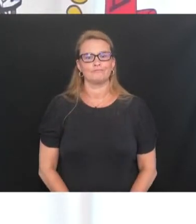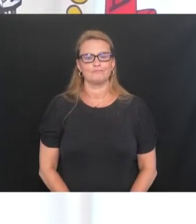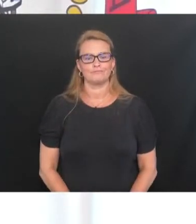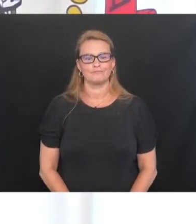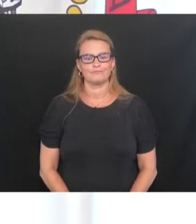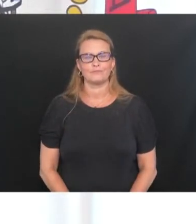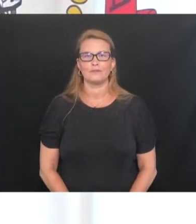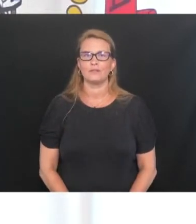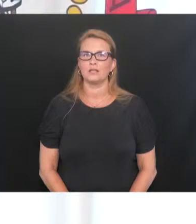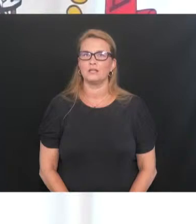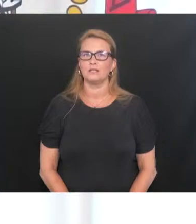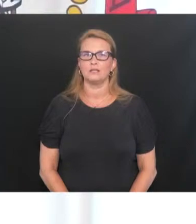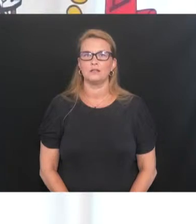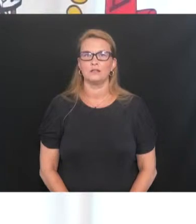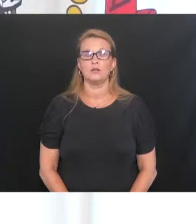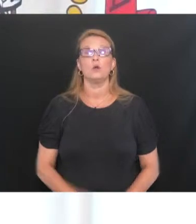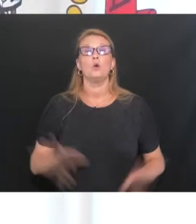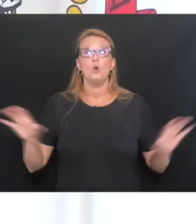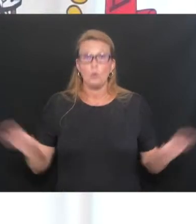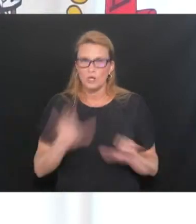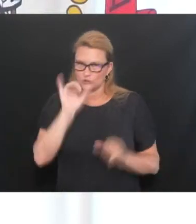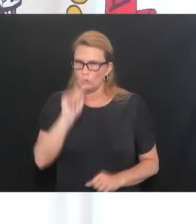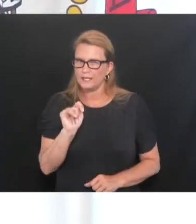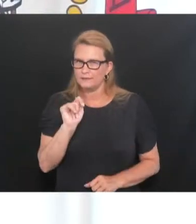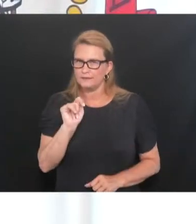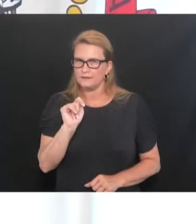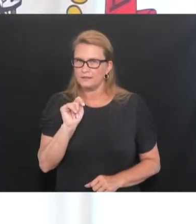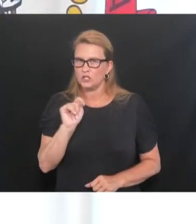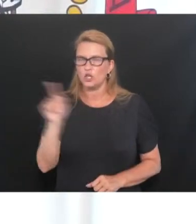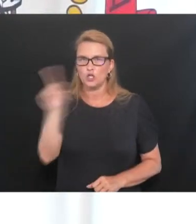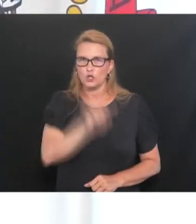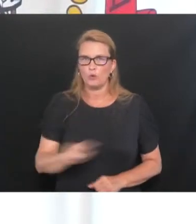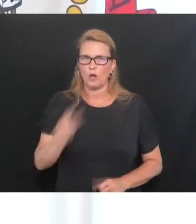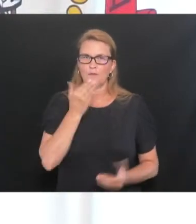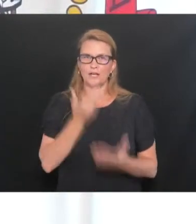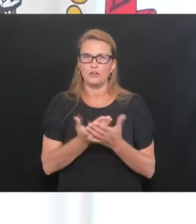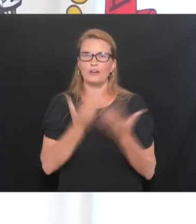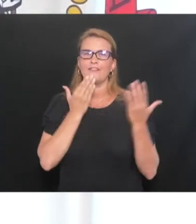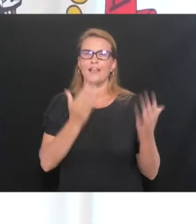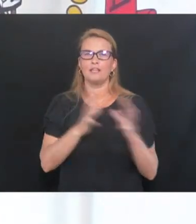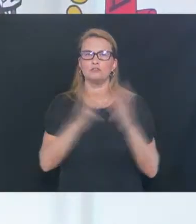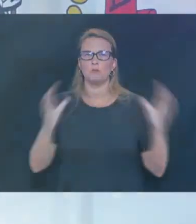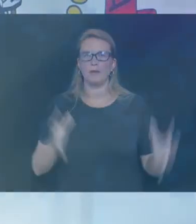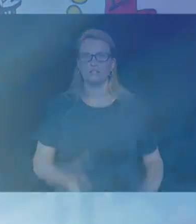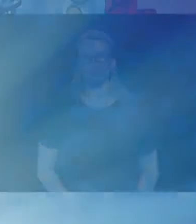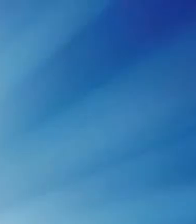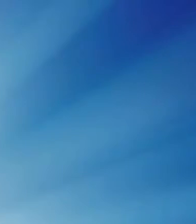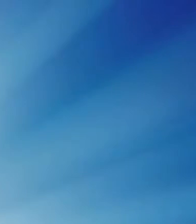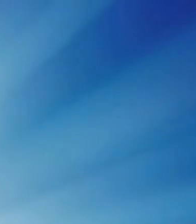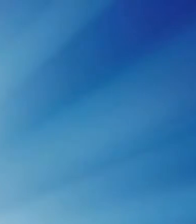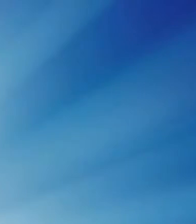We got to beware. We're going to do it, West Virginia. You've been great. Thank you so much.